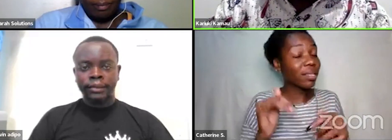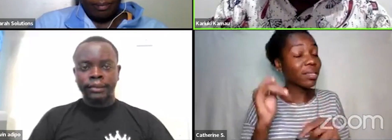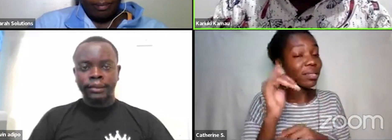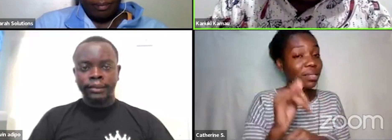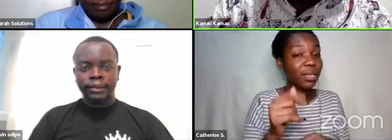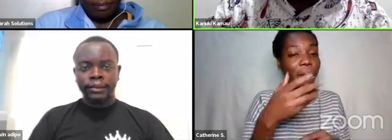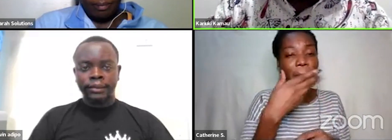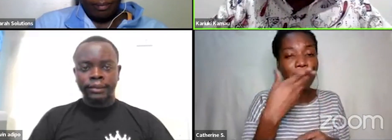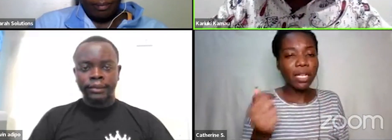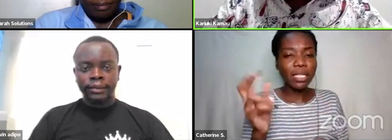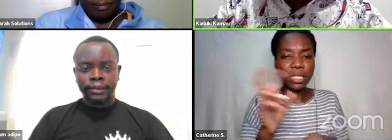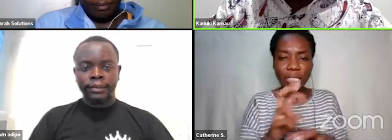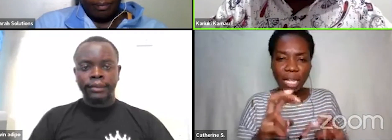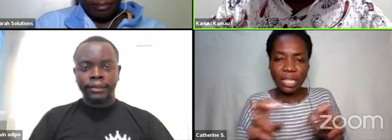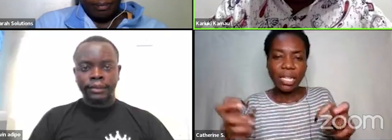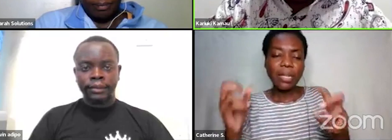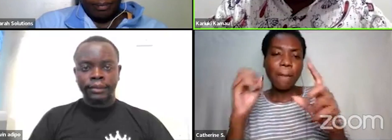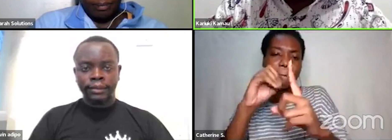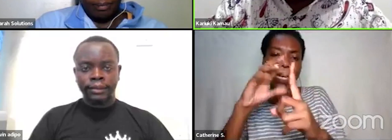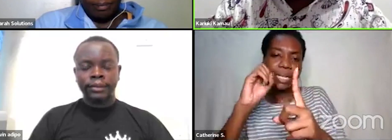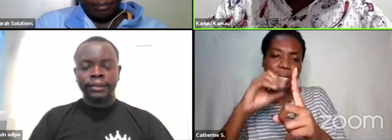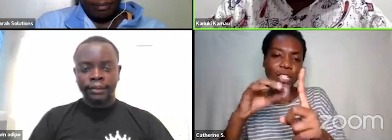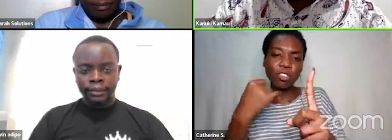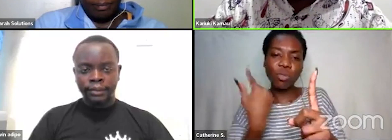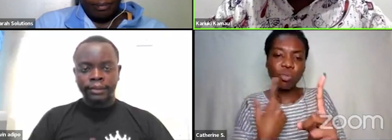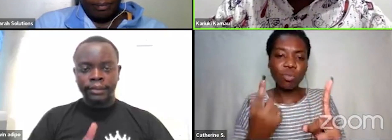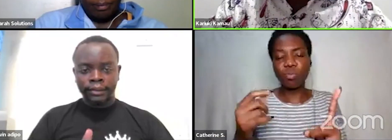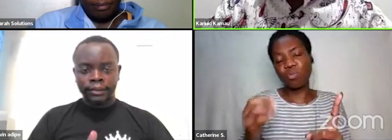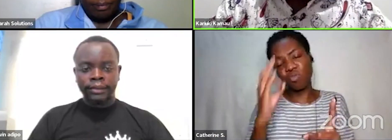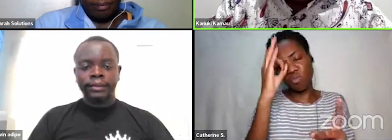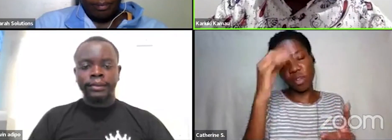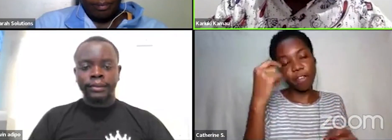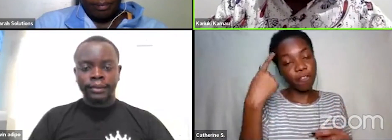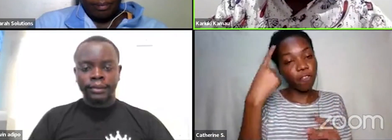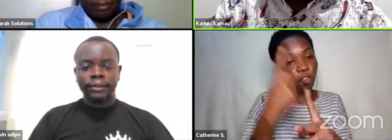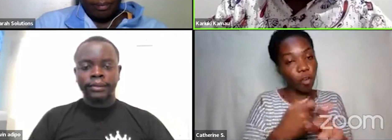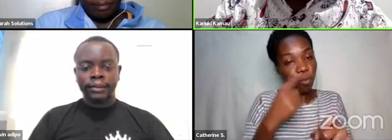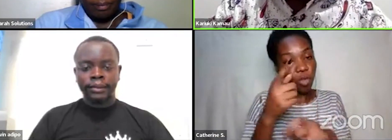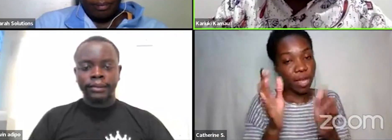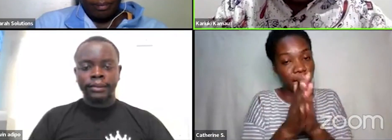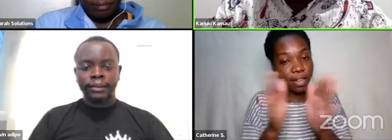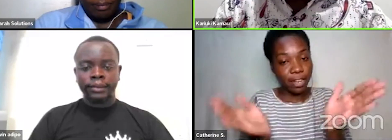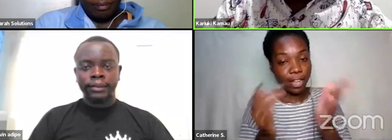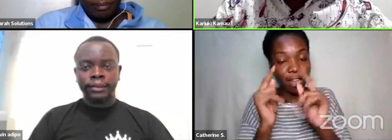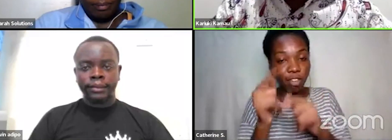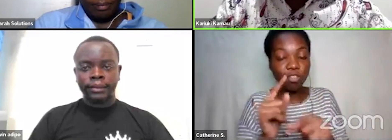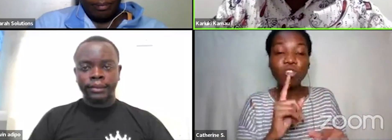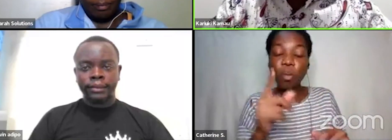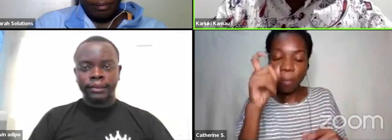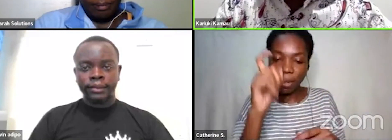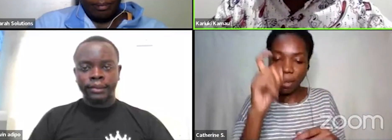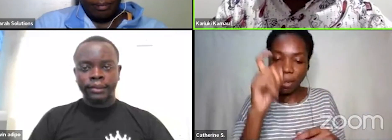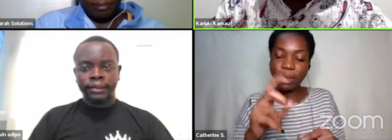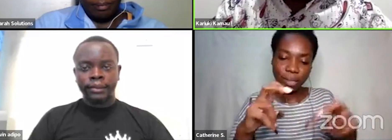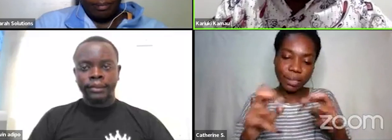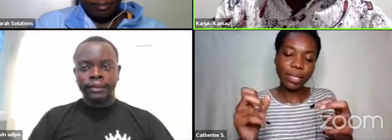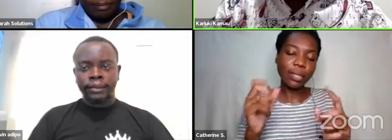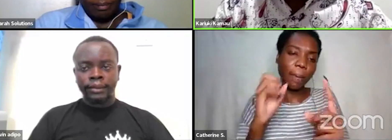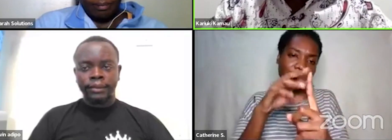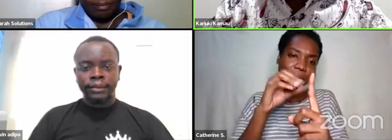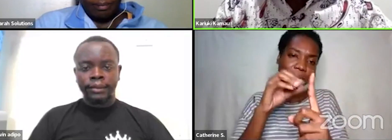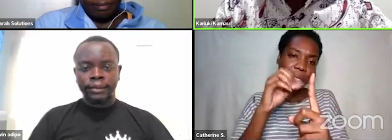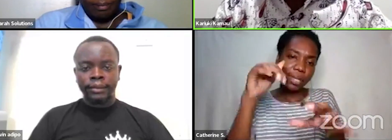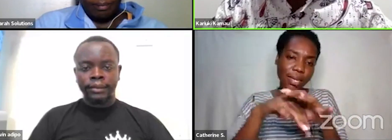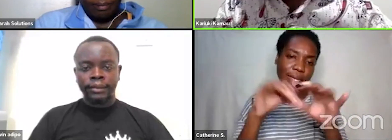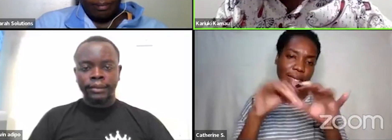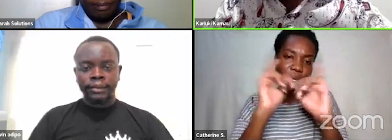to look for mentors, people who have gone ahead of you so that they can keep encouraging you. So locate mentors in your industry, people